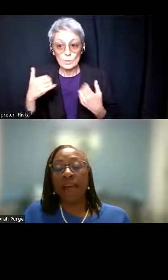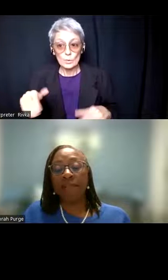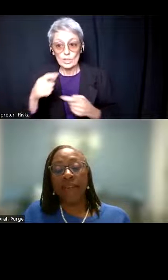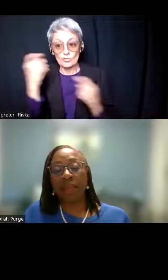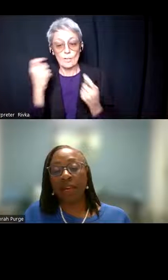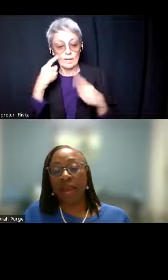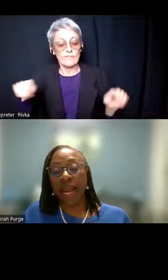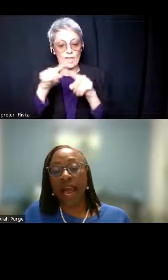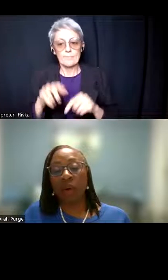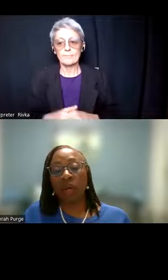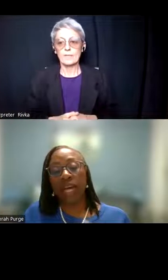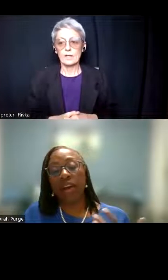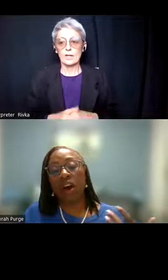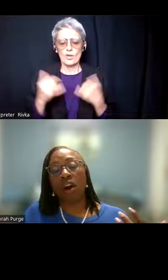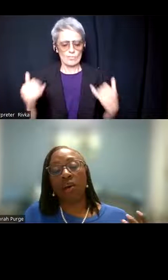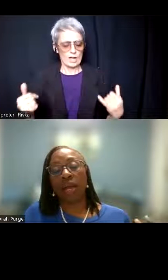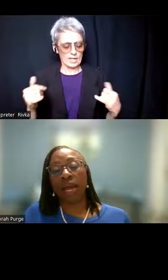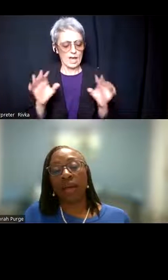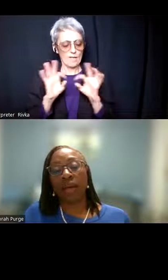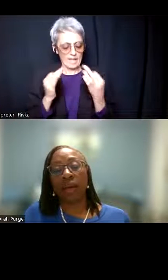We have family right now